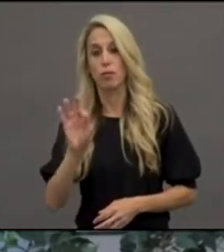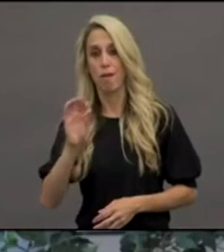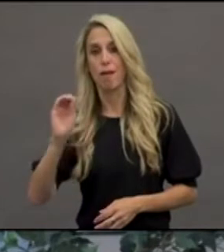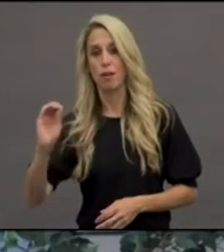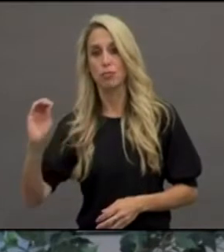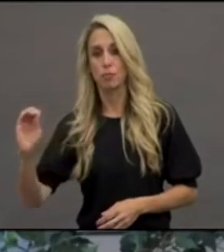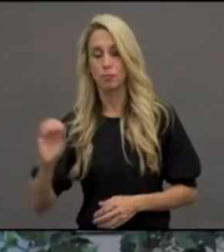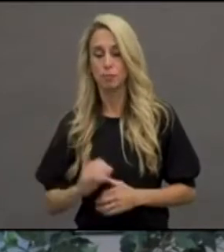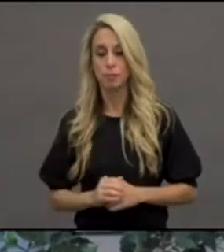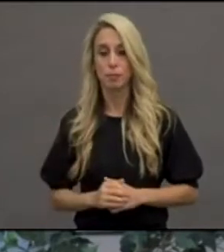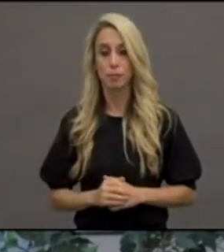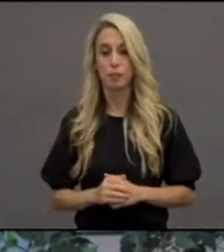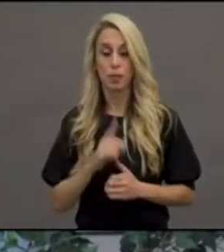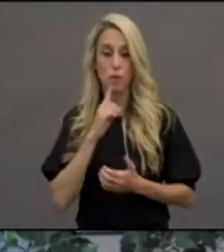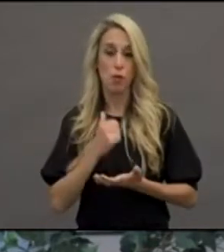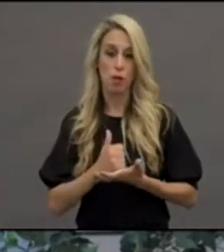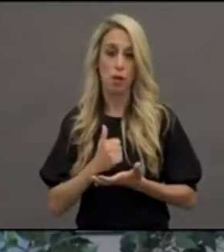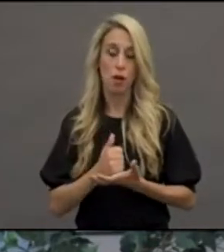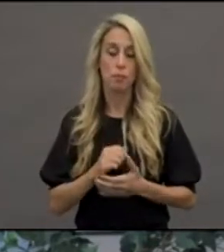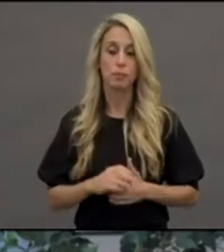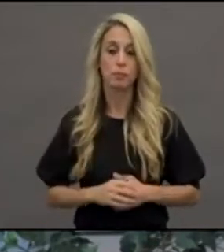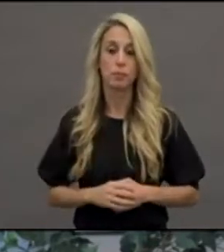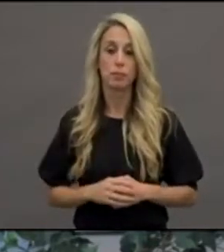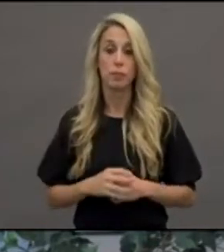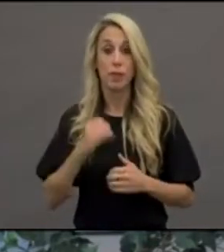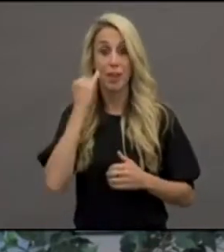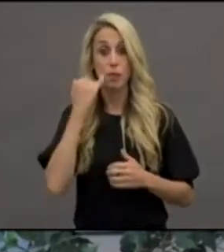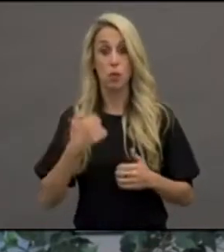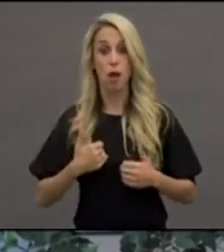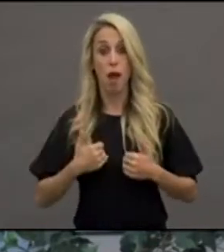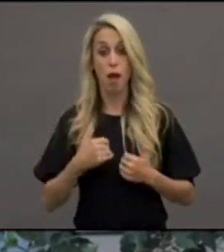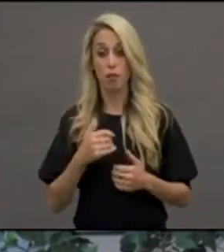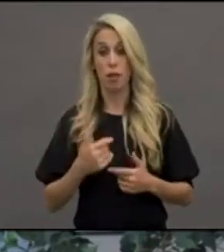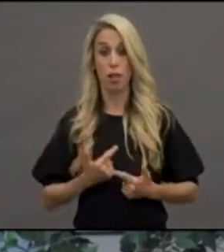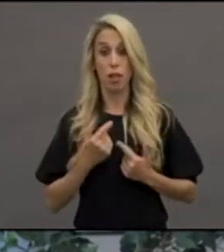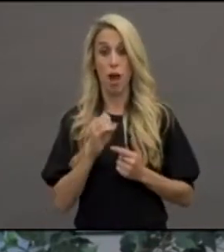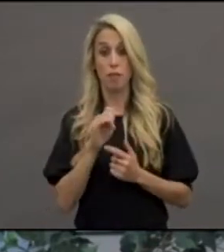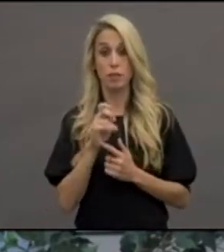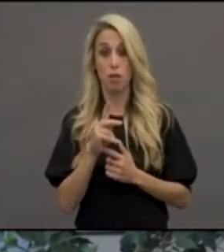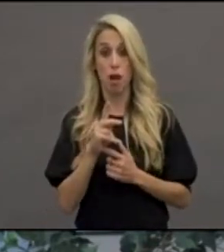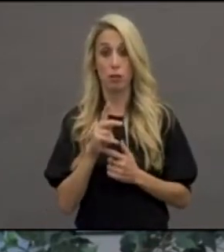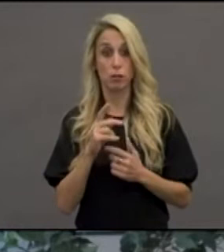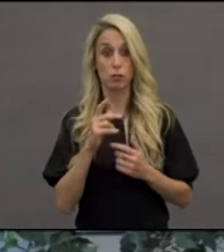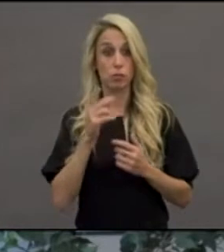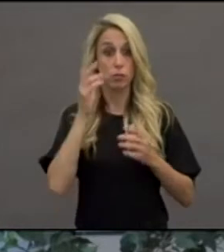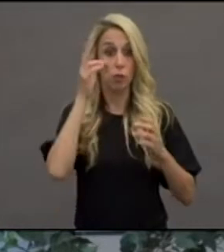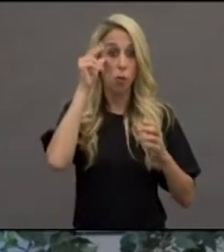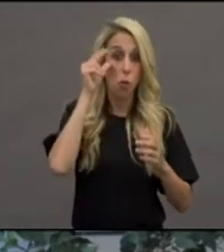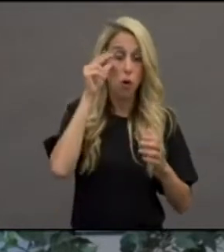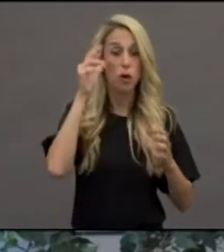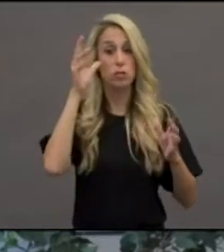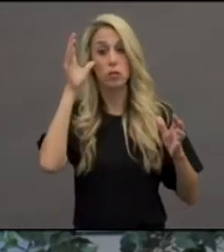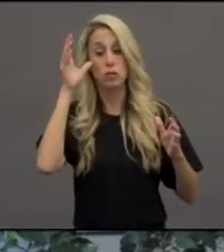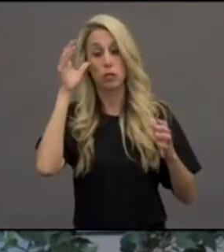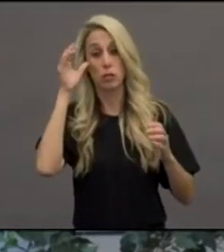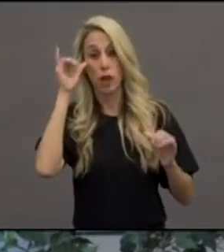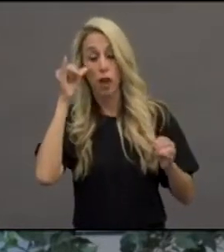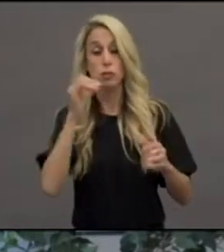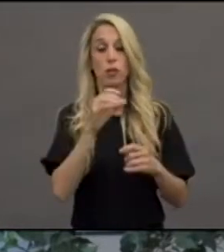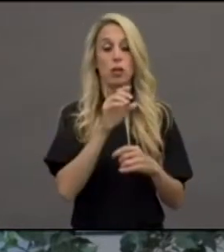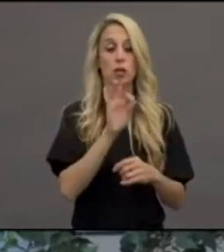408-686-3900 for assistance. If you have livestock, the number to call, horses, livestock,